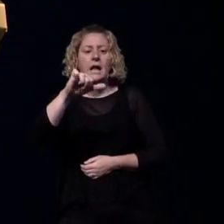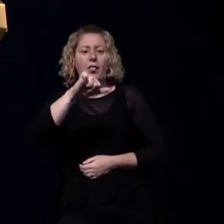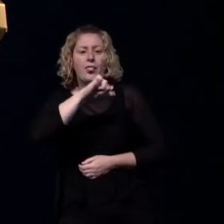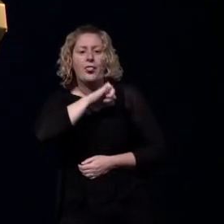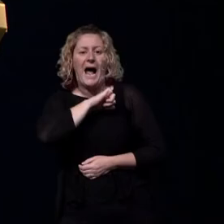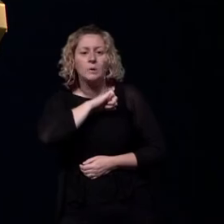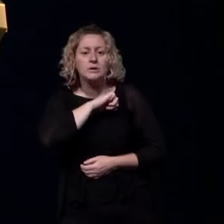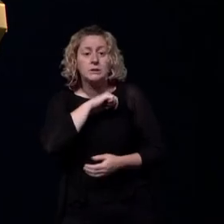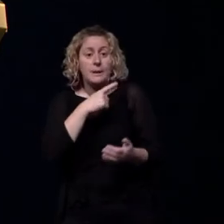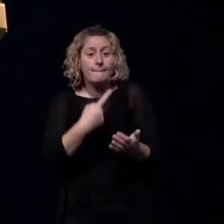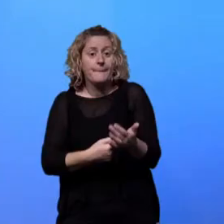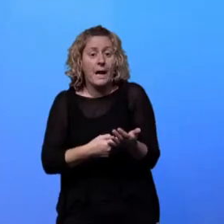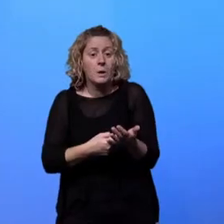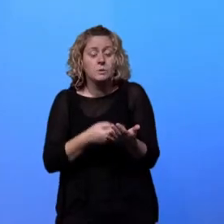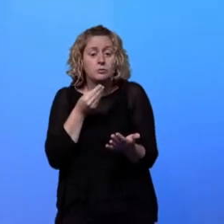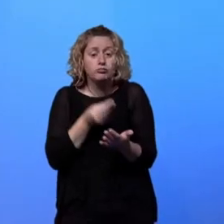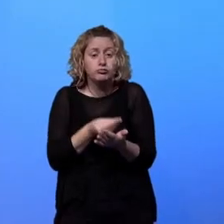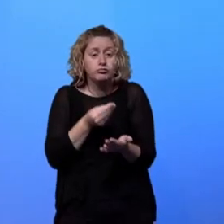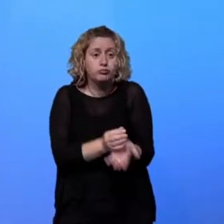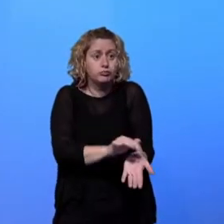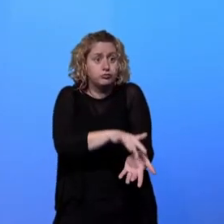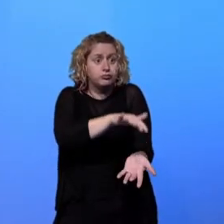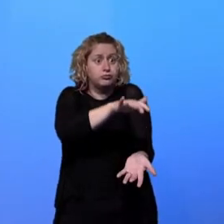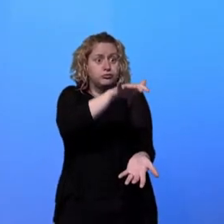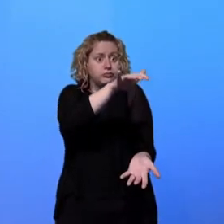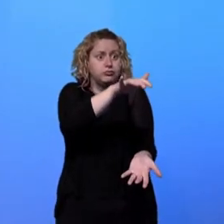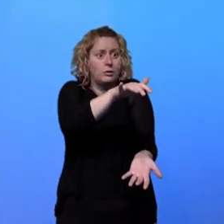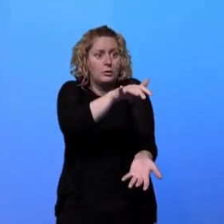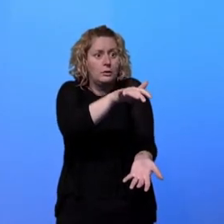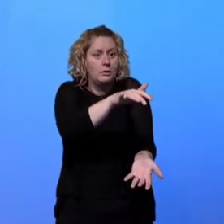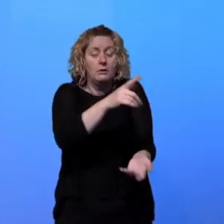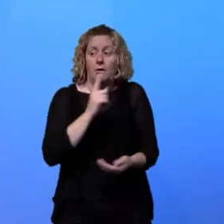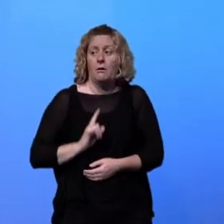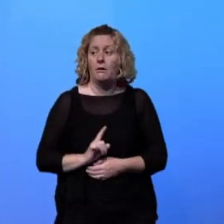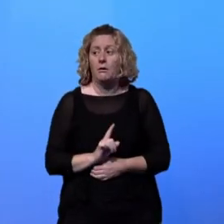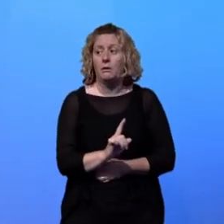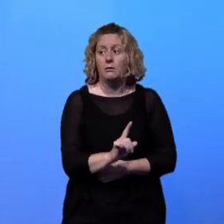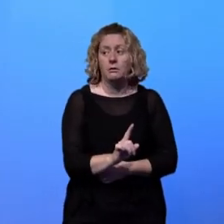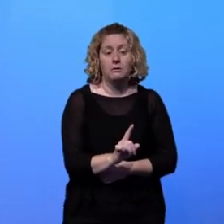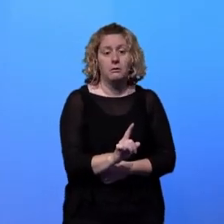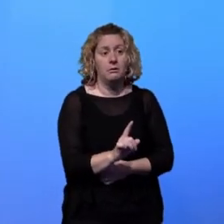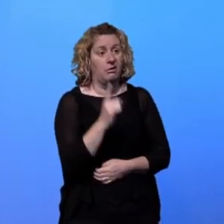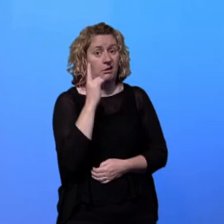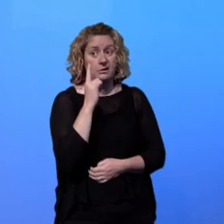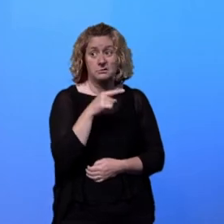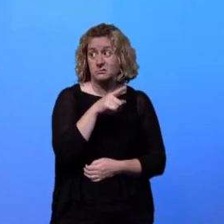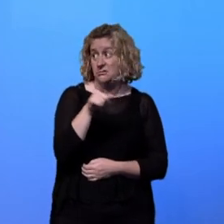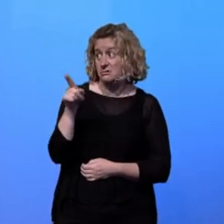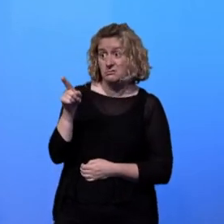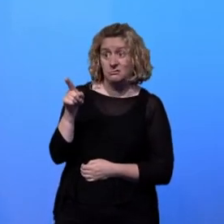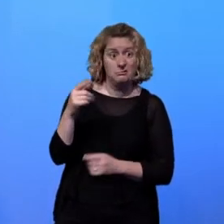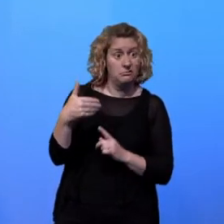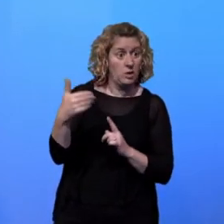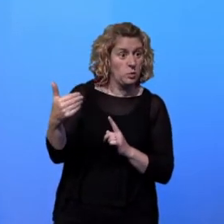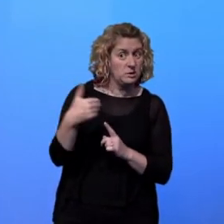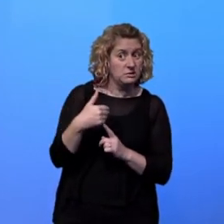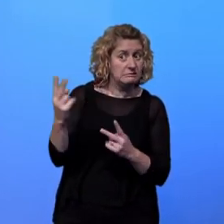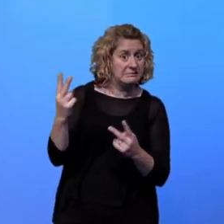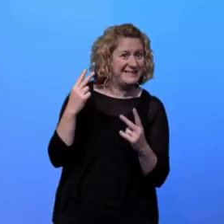worth of plunder. And he goes in, and of course he thinks to himself, no one will ever notice, no one will